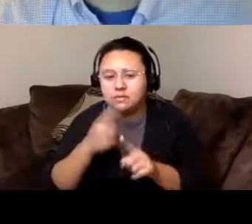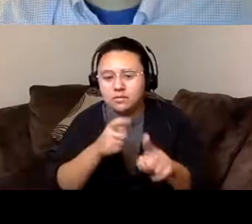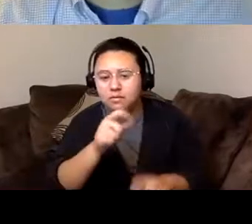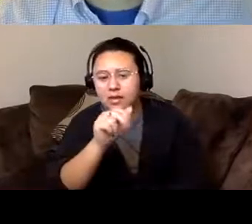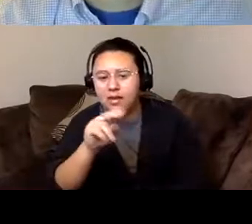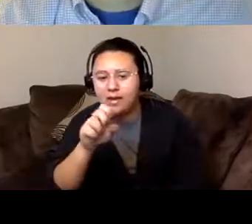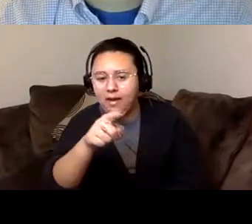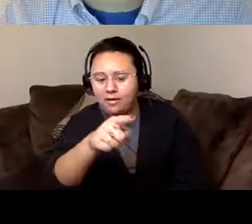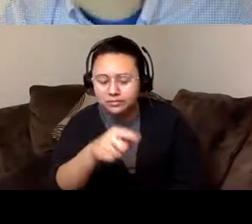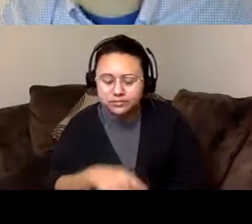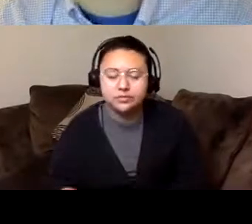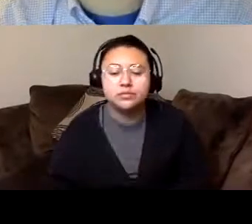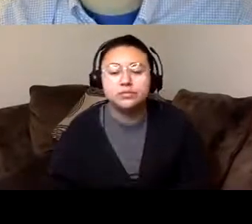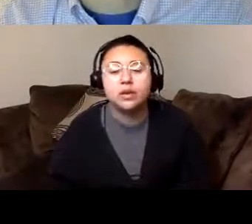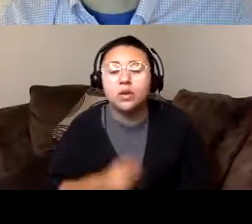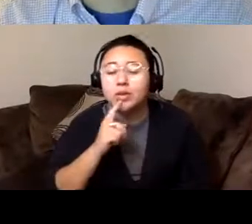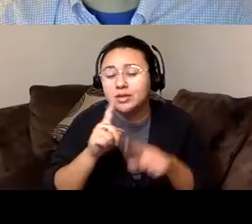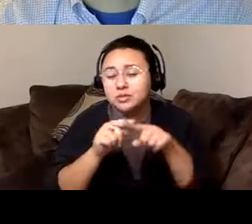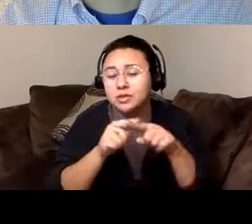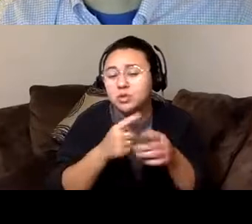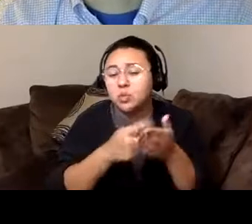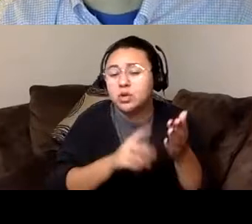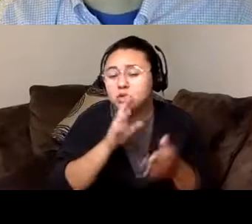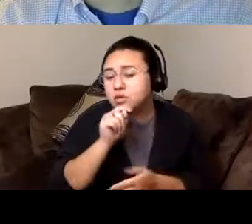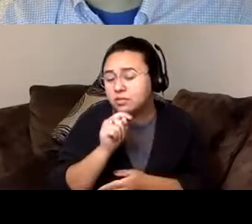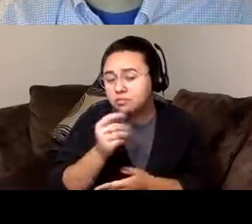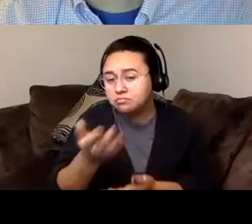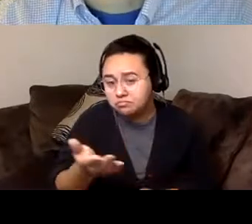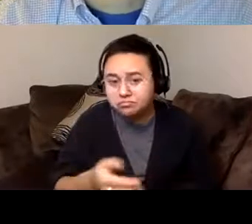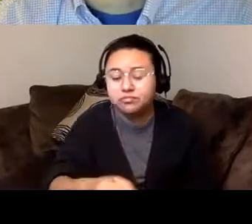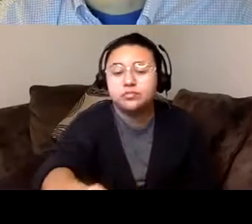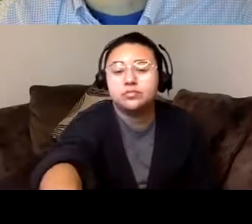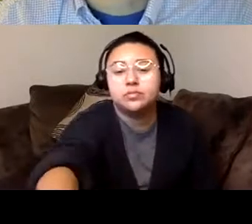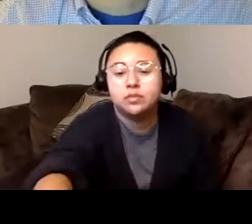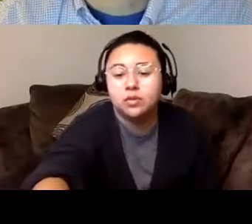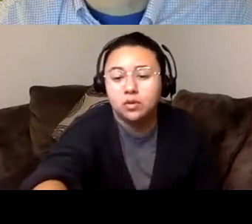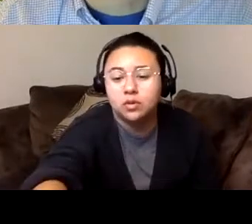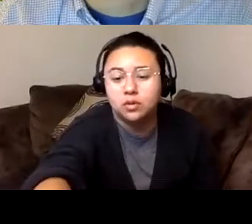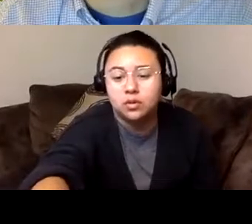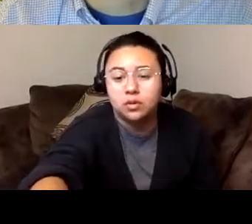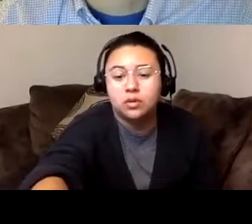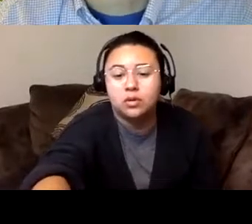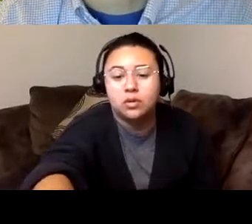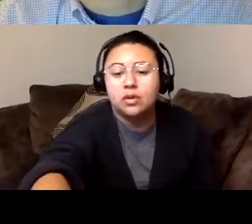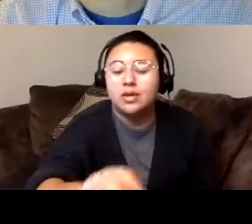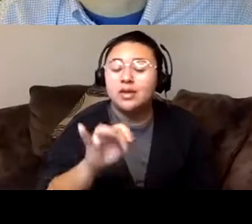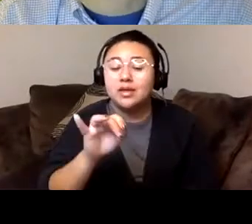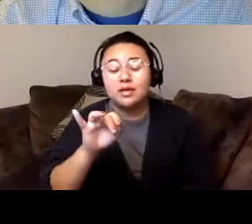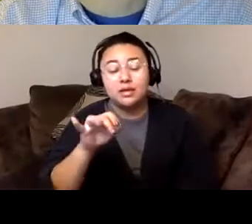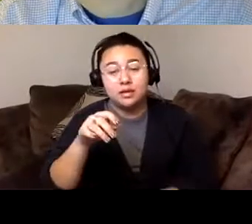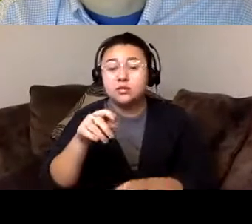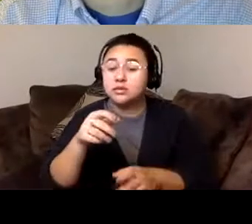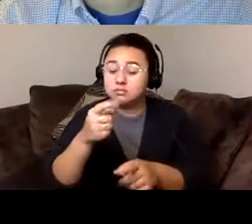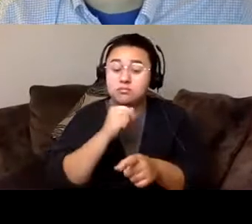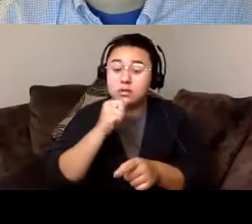but it all depends on what you're talking about. And so is it improperly towards a certain code or is it blocking